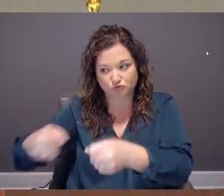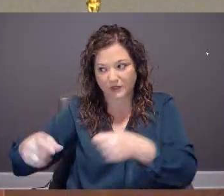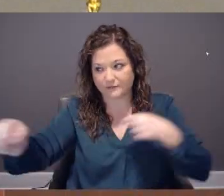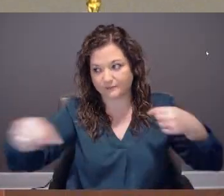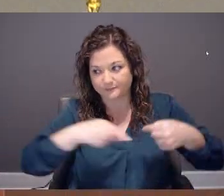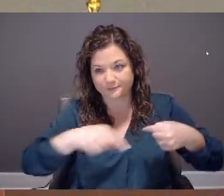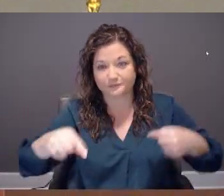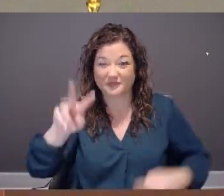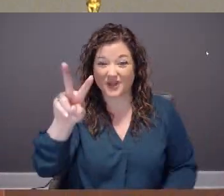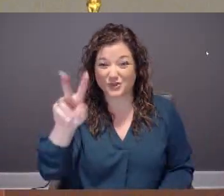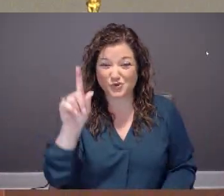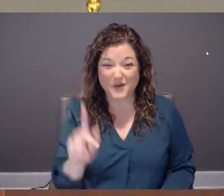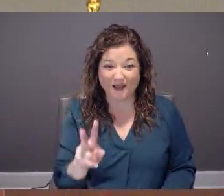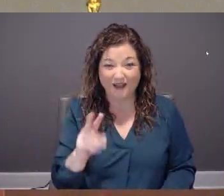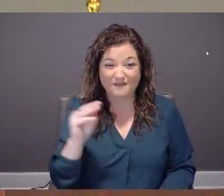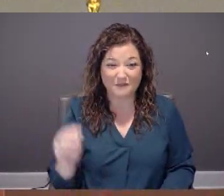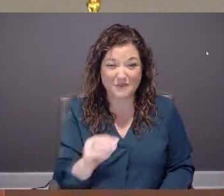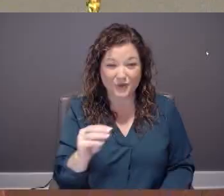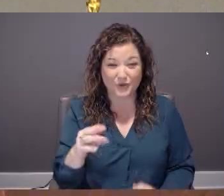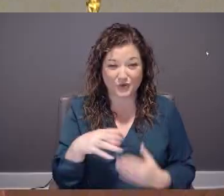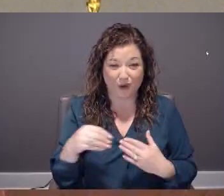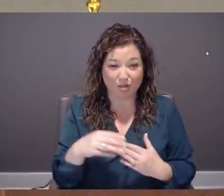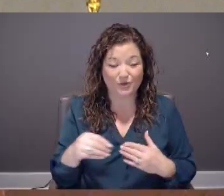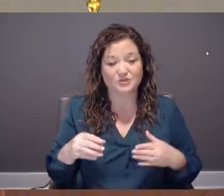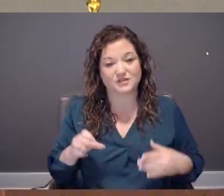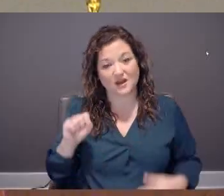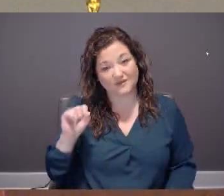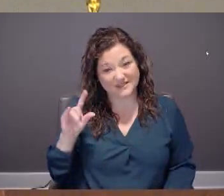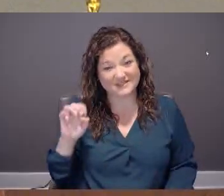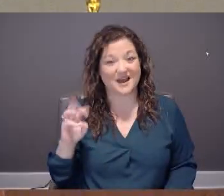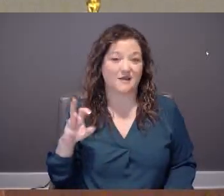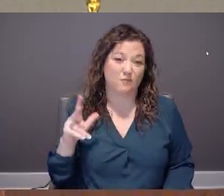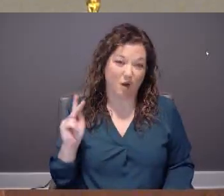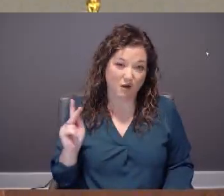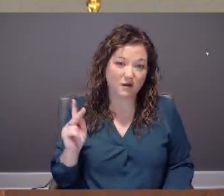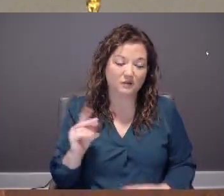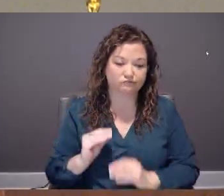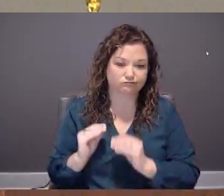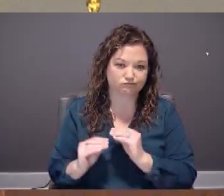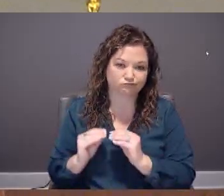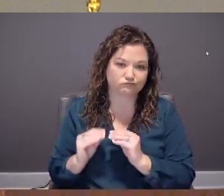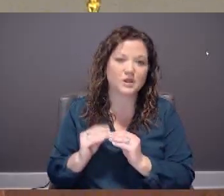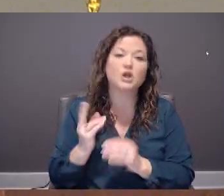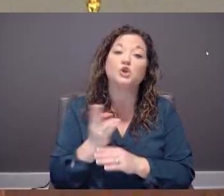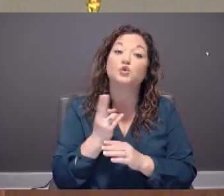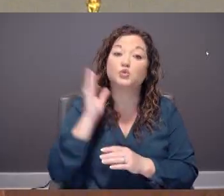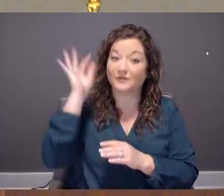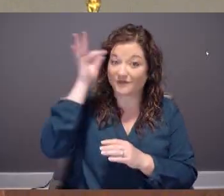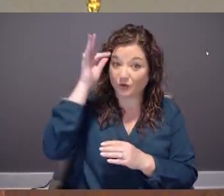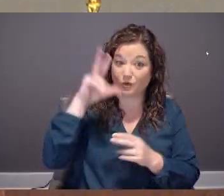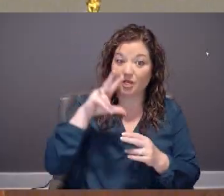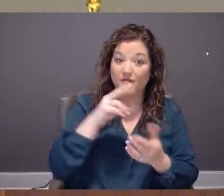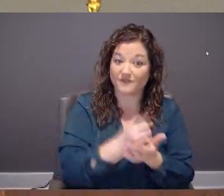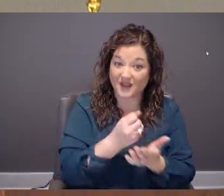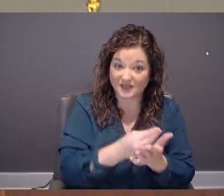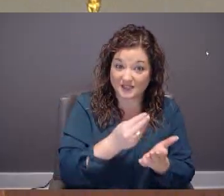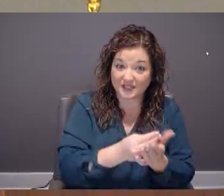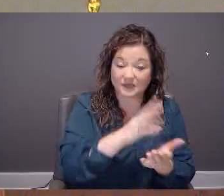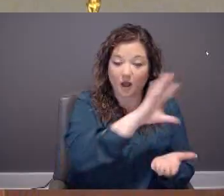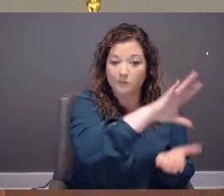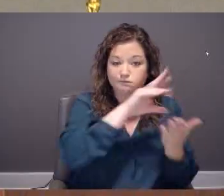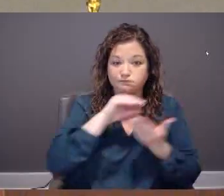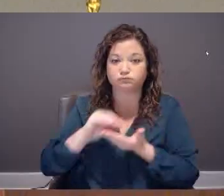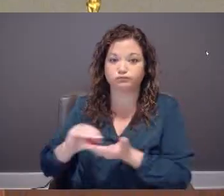$2.5 million of sidewalk repair and a lot of federal funding in there too. So we're taking advantage. I like this in so many ways because we're working on the